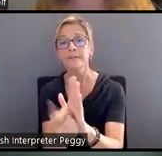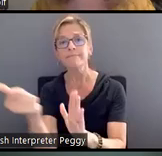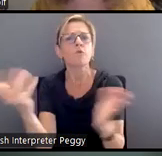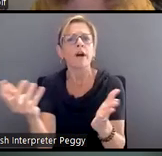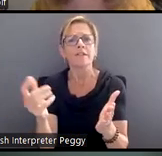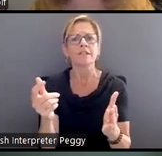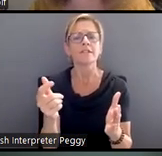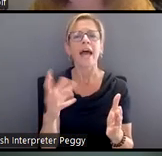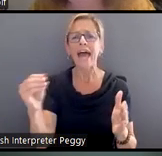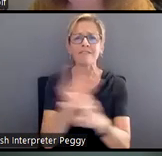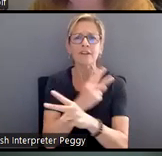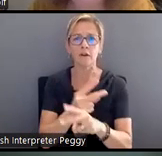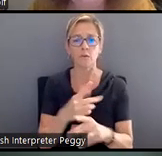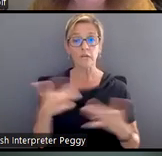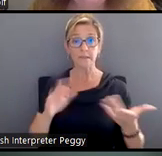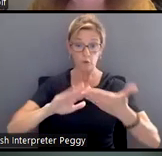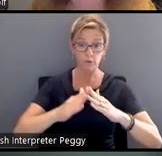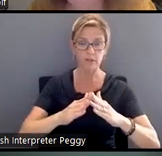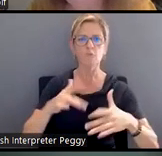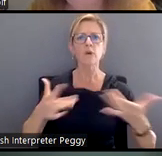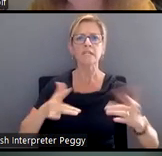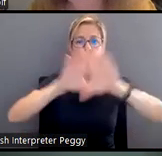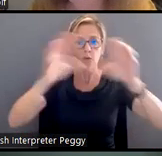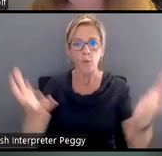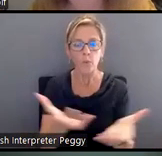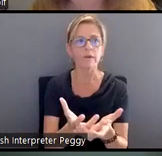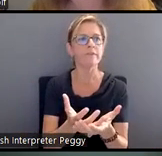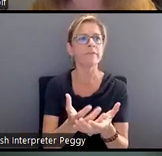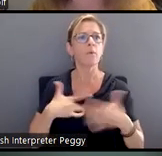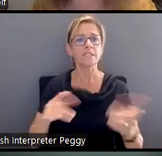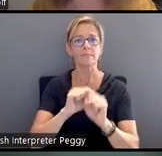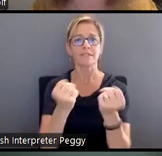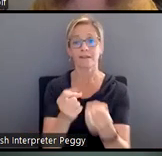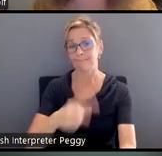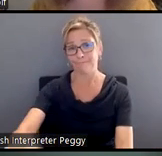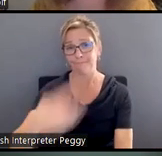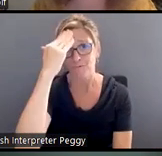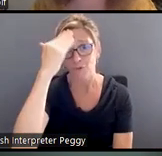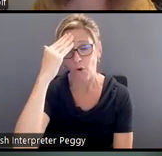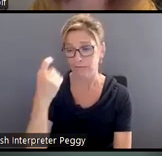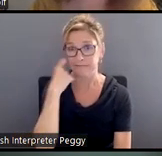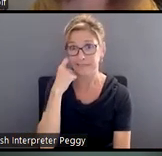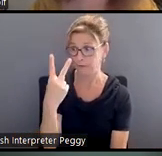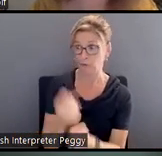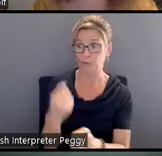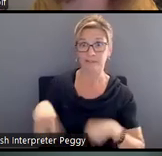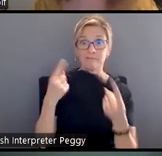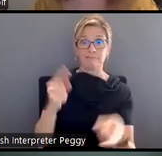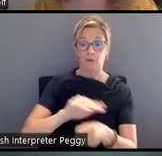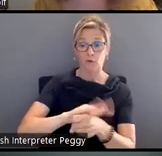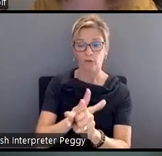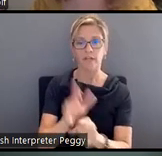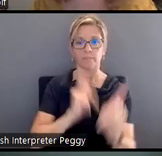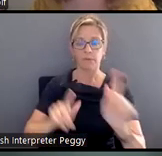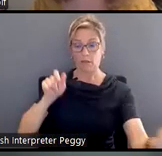the industry, the world, society? I don't need to tell anybody here how much we've all had to change with, what happened with the pandemic. And